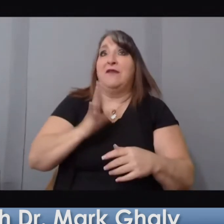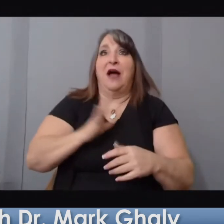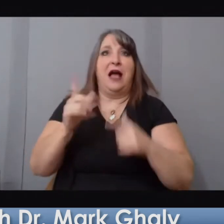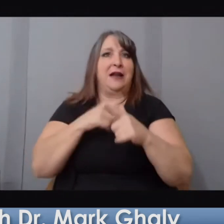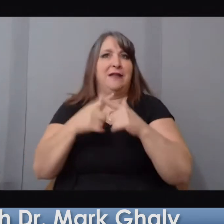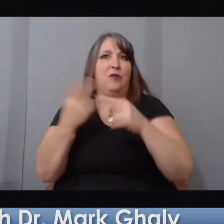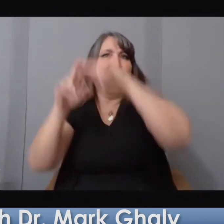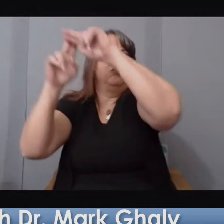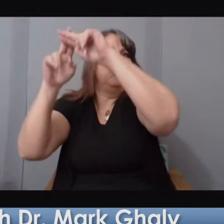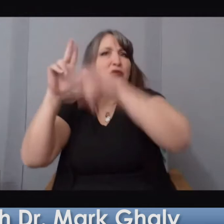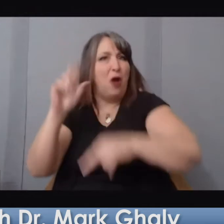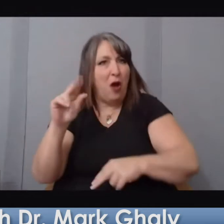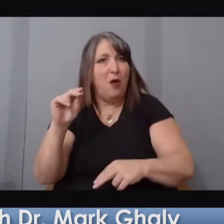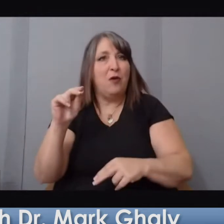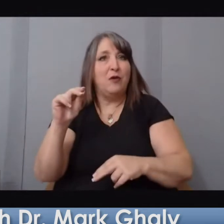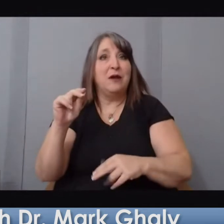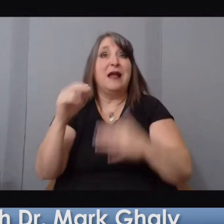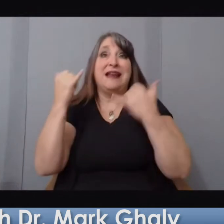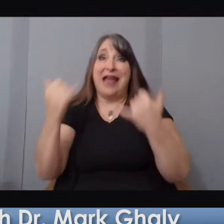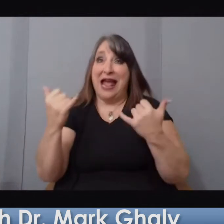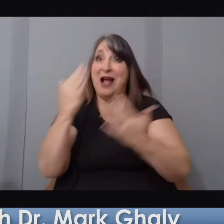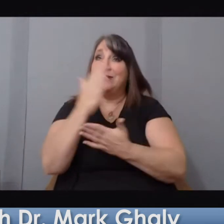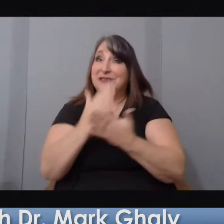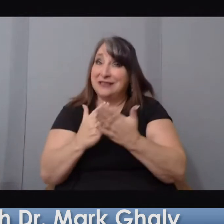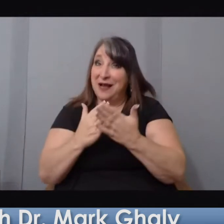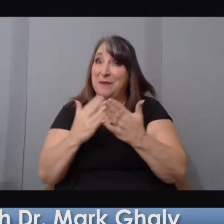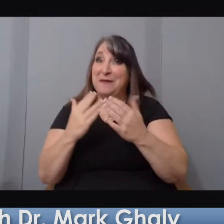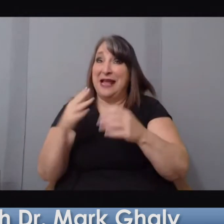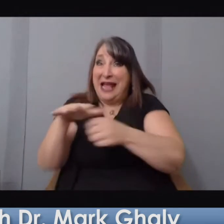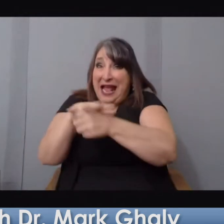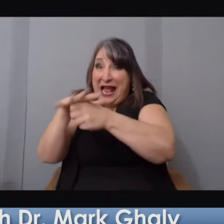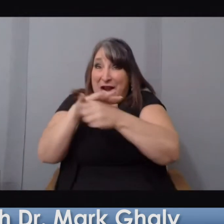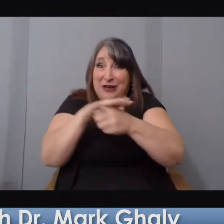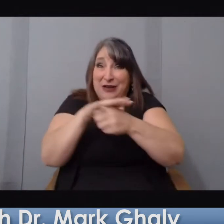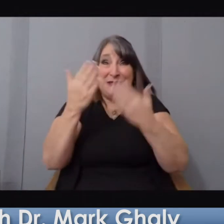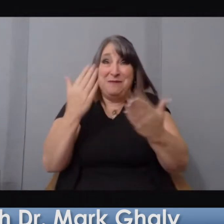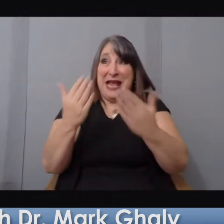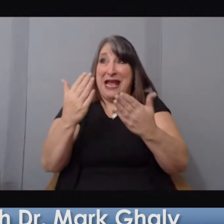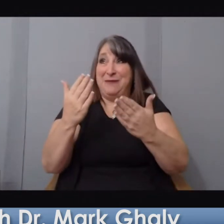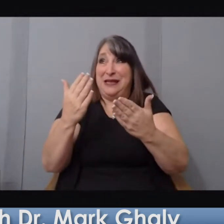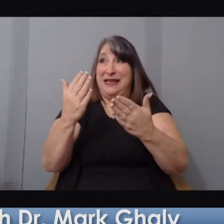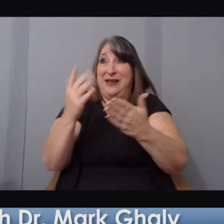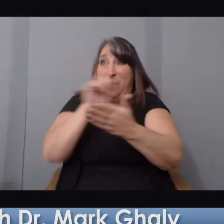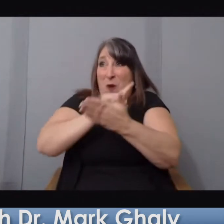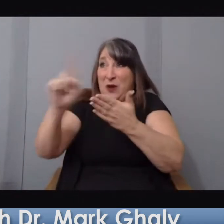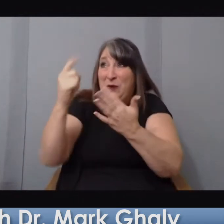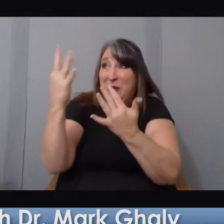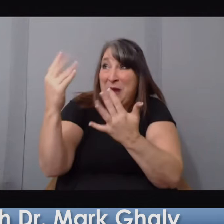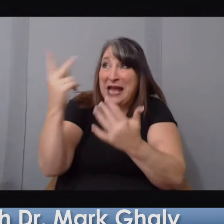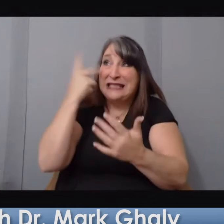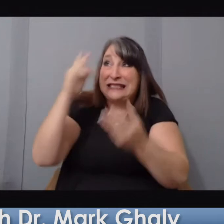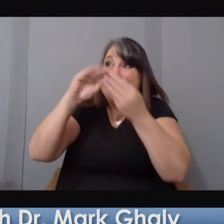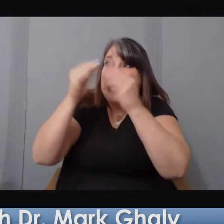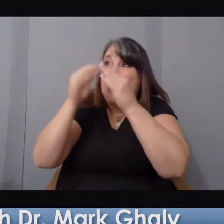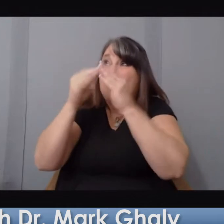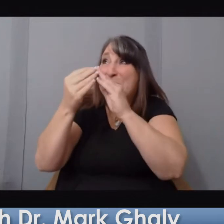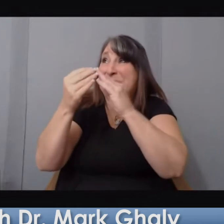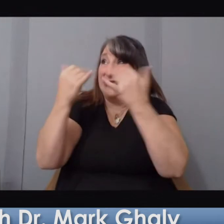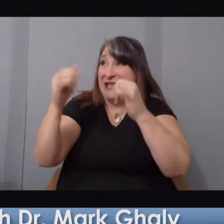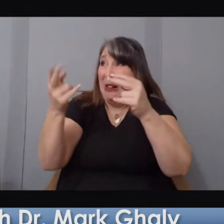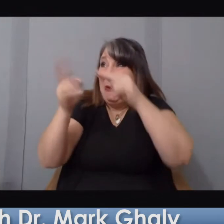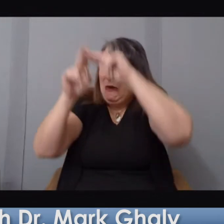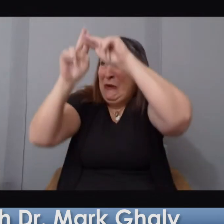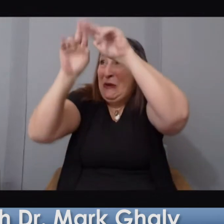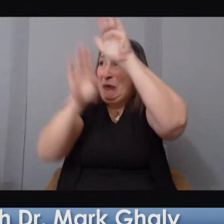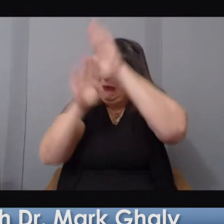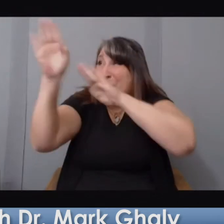counties move back a little sooner than just waiting 2 weeks. Maybe 1 week is enough, that the data is so compelling that the